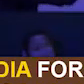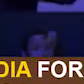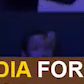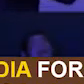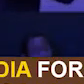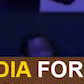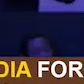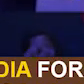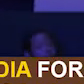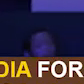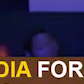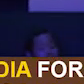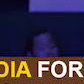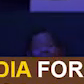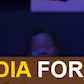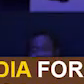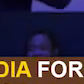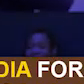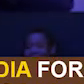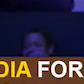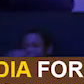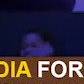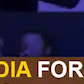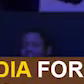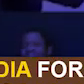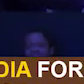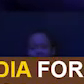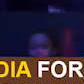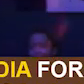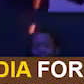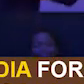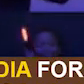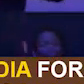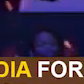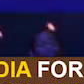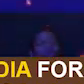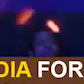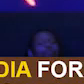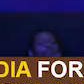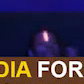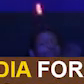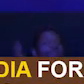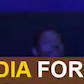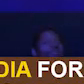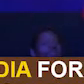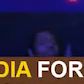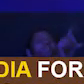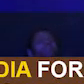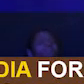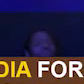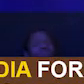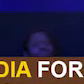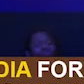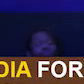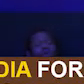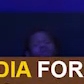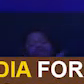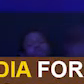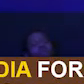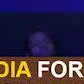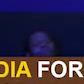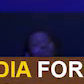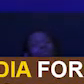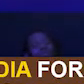Christo no. Baraba Yesu ana Yeshua wo friend Christo no. Which one? Wo mu dia wen? Do you? Ana wo